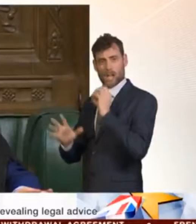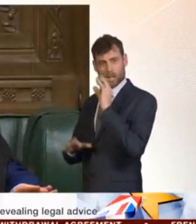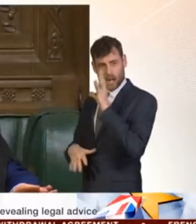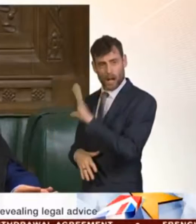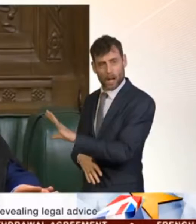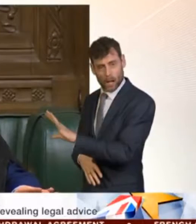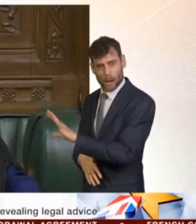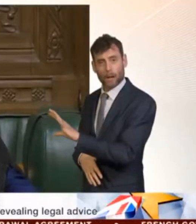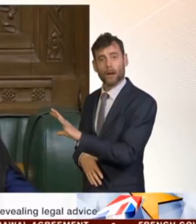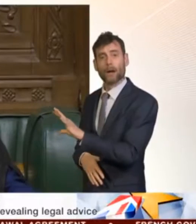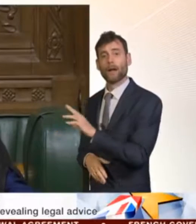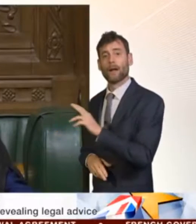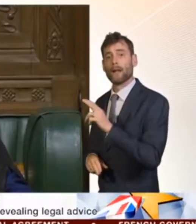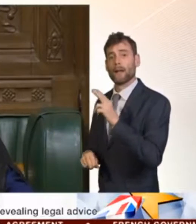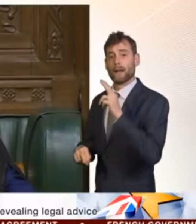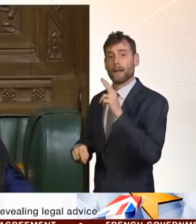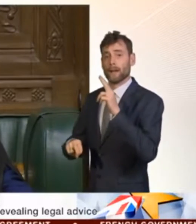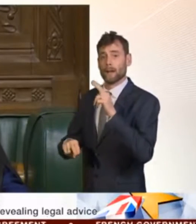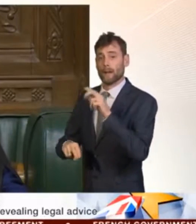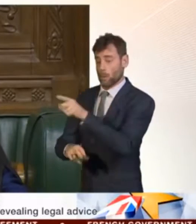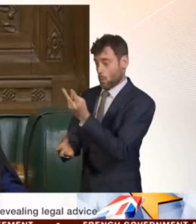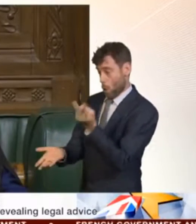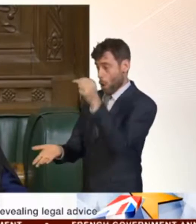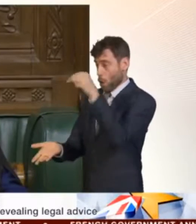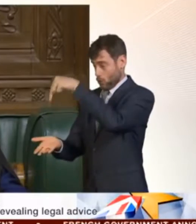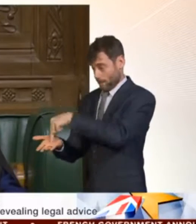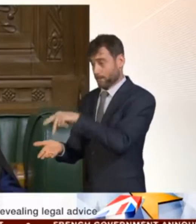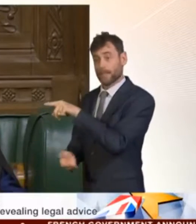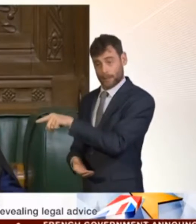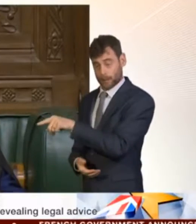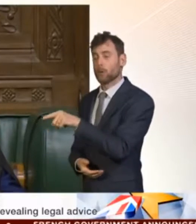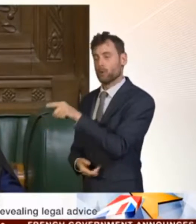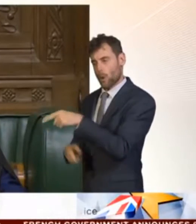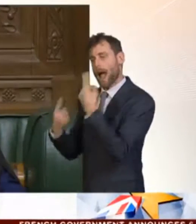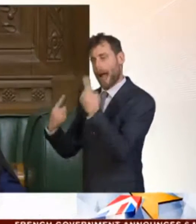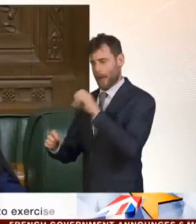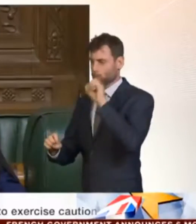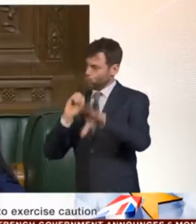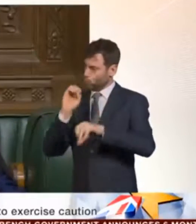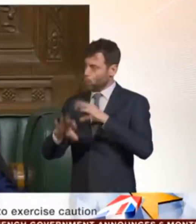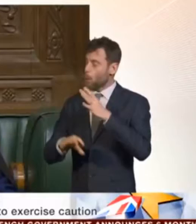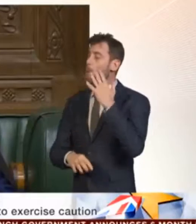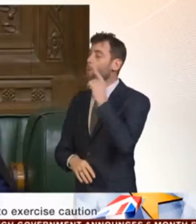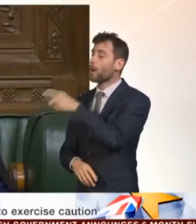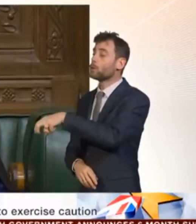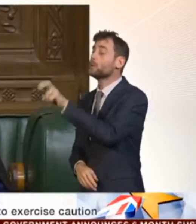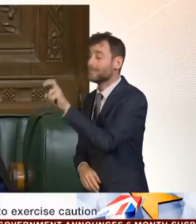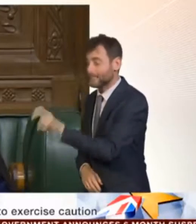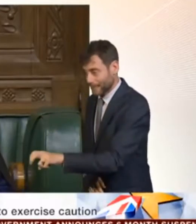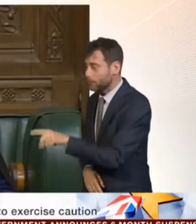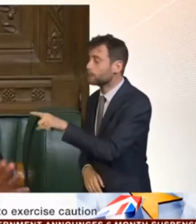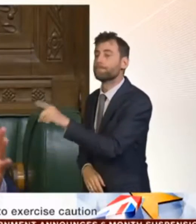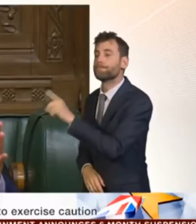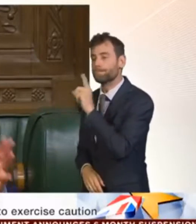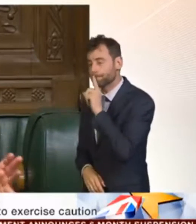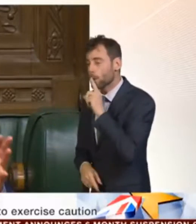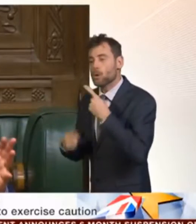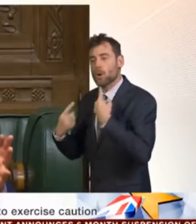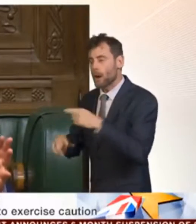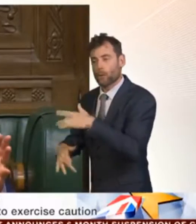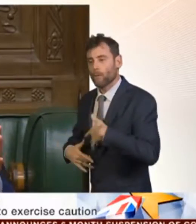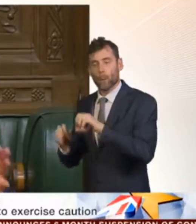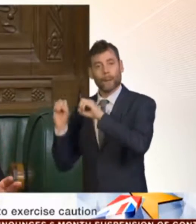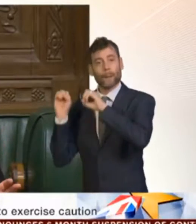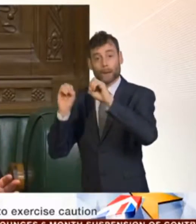House. If you were on your feet, you would be entitled to express your views. When you are in your seat, you are not. I hope that